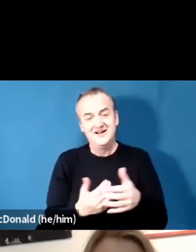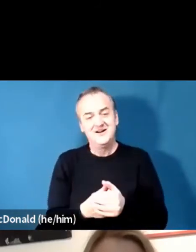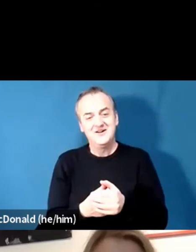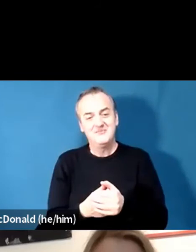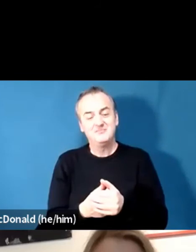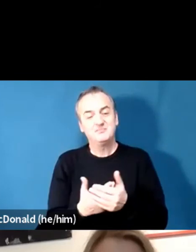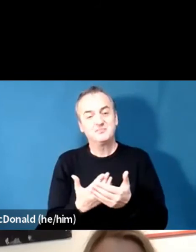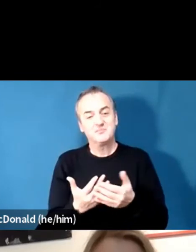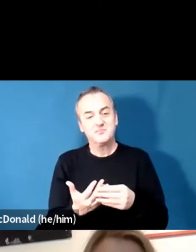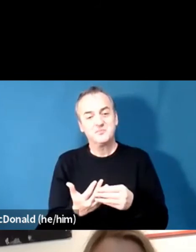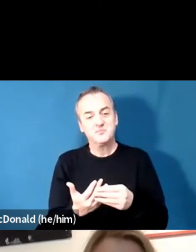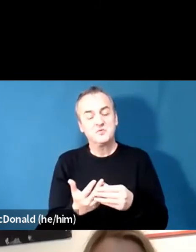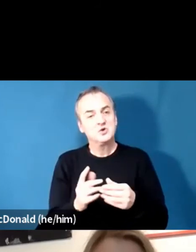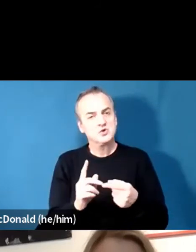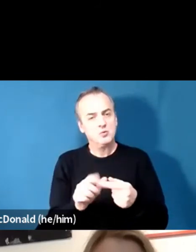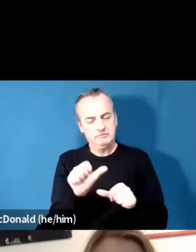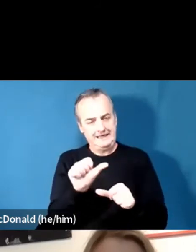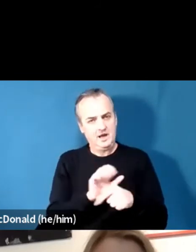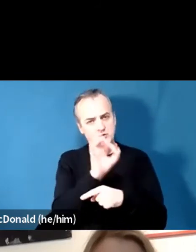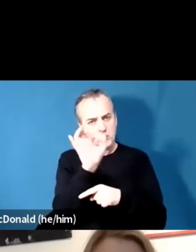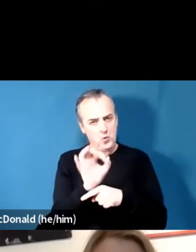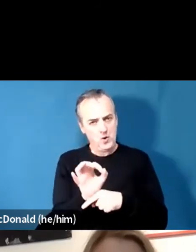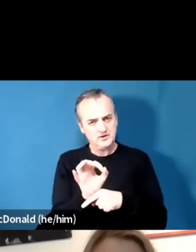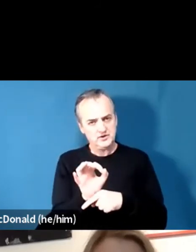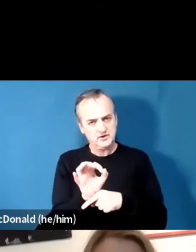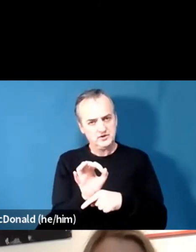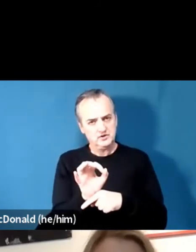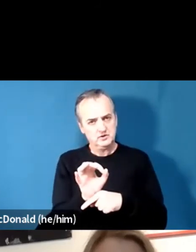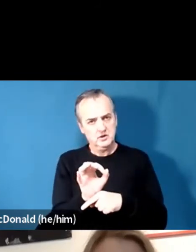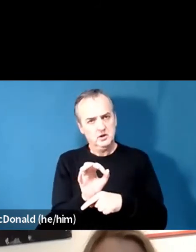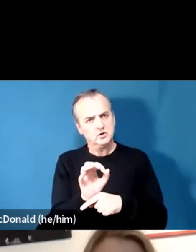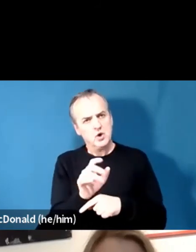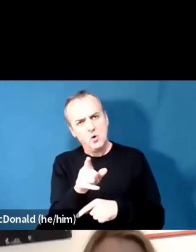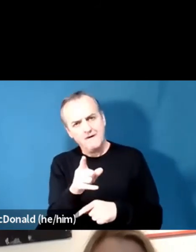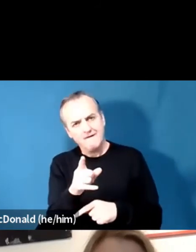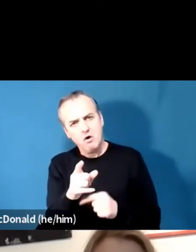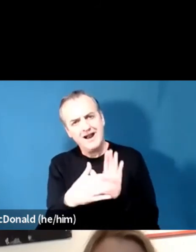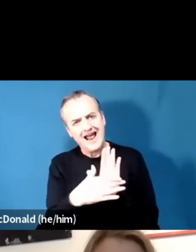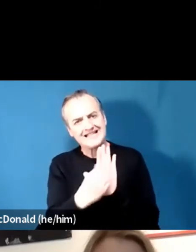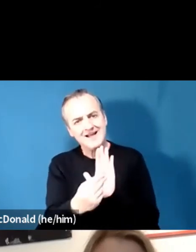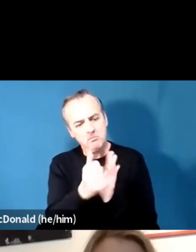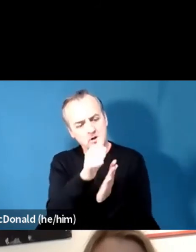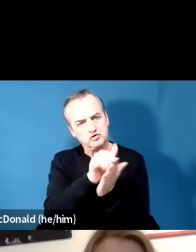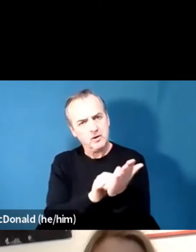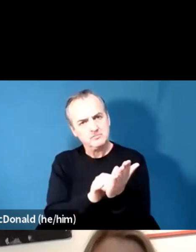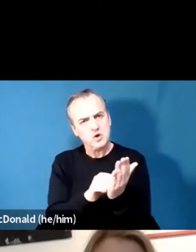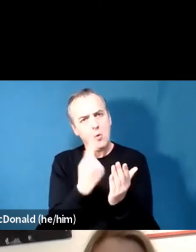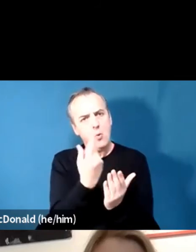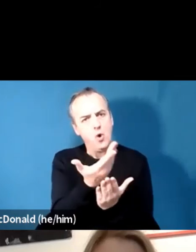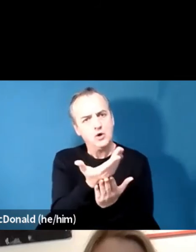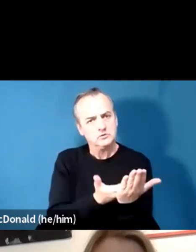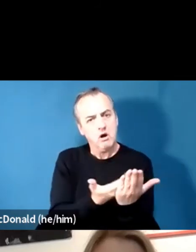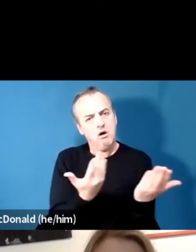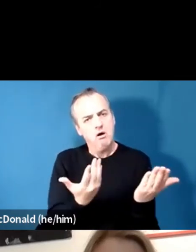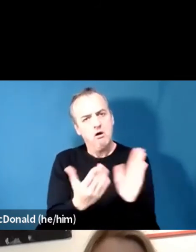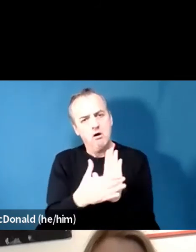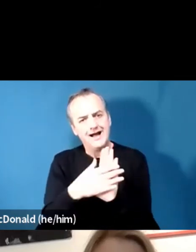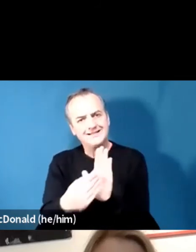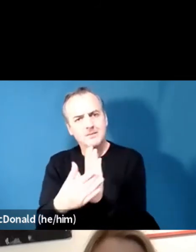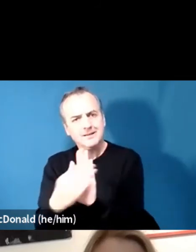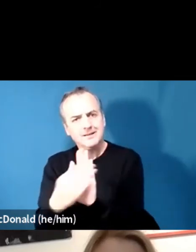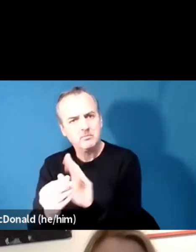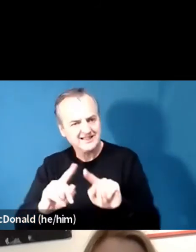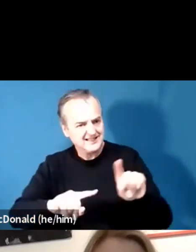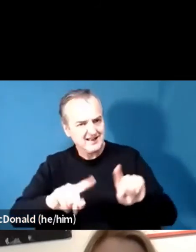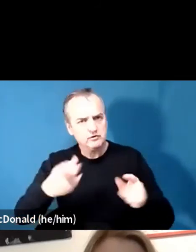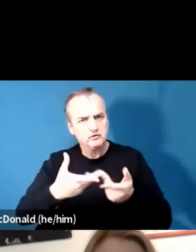So one next question is, would you prefer one script sample or a multiple script excerpts up to a total of